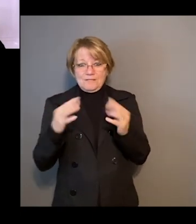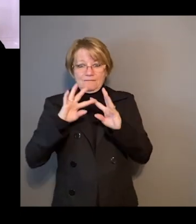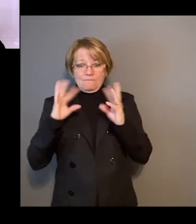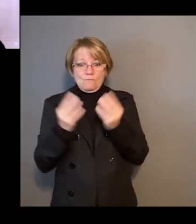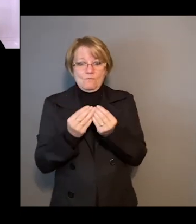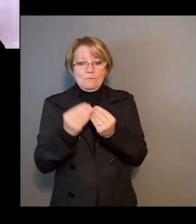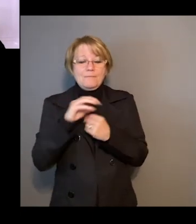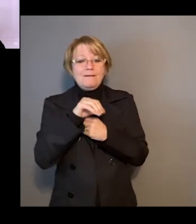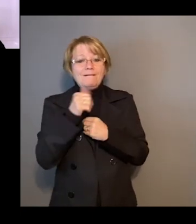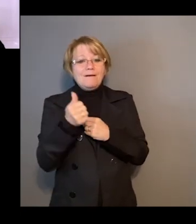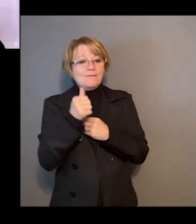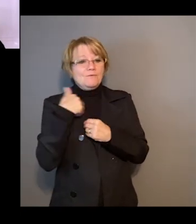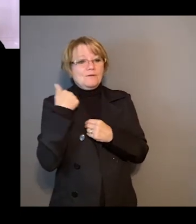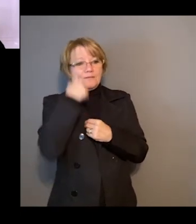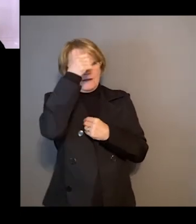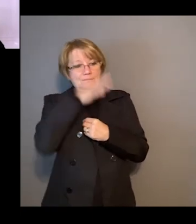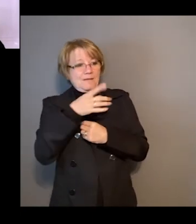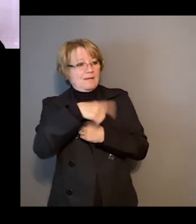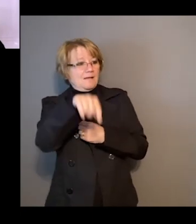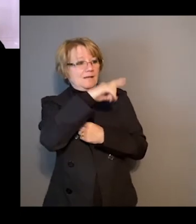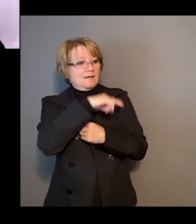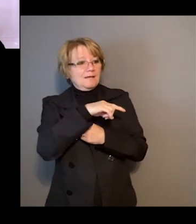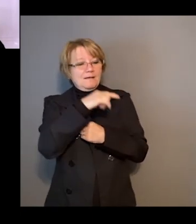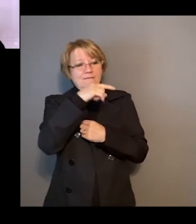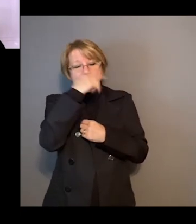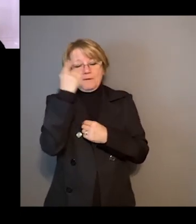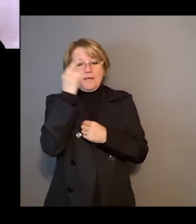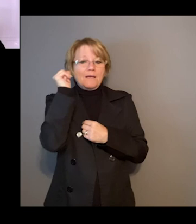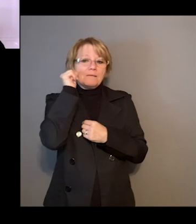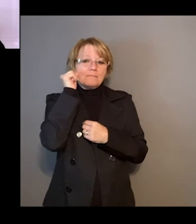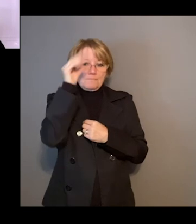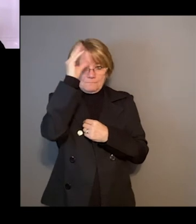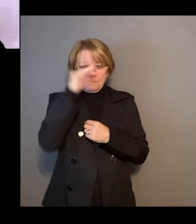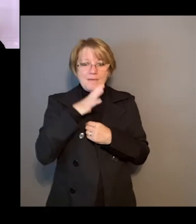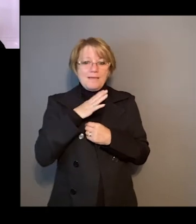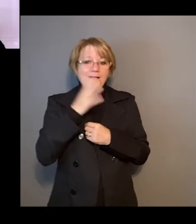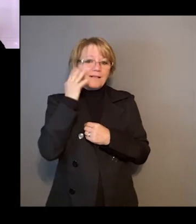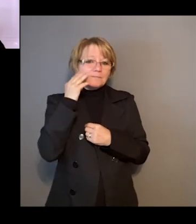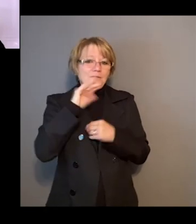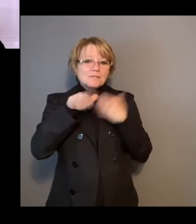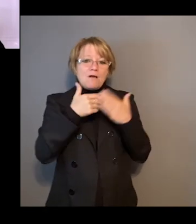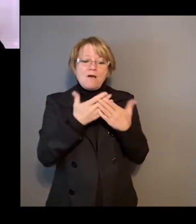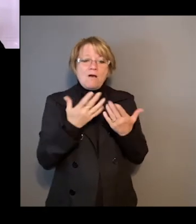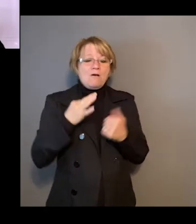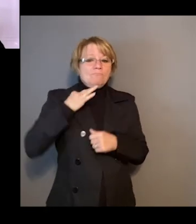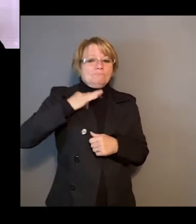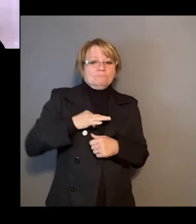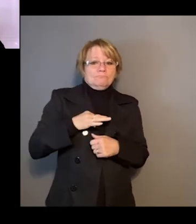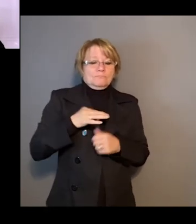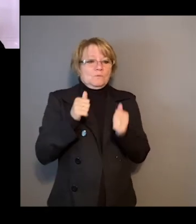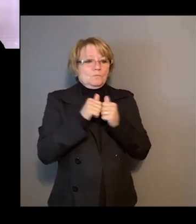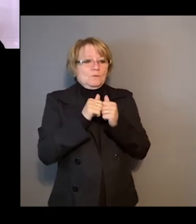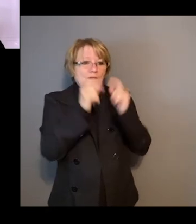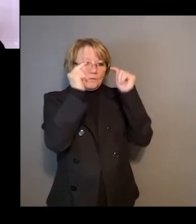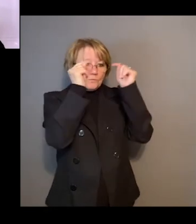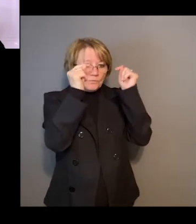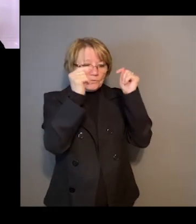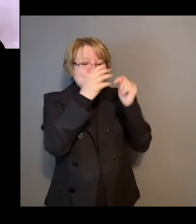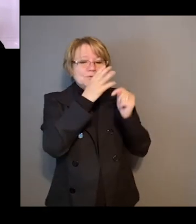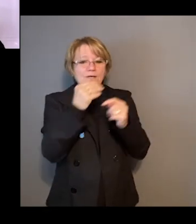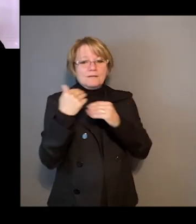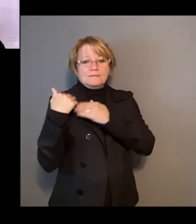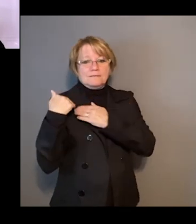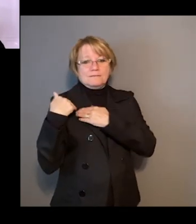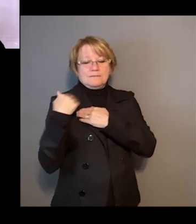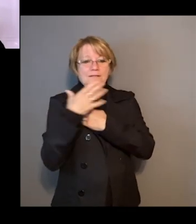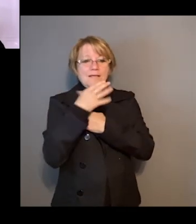all prospered and have been very successful under the tutelage and the responsibility and the guidance of these three